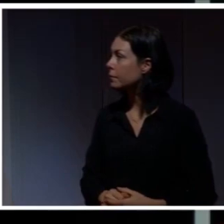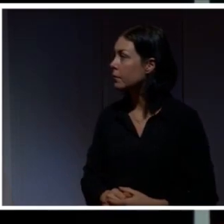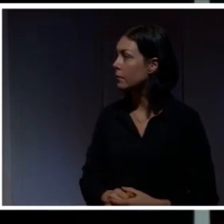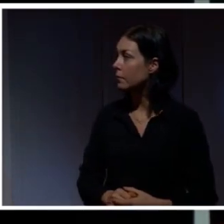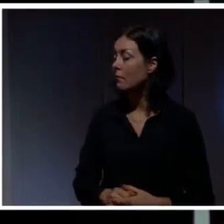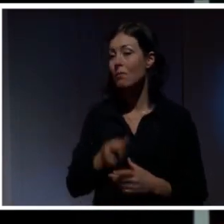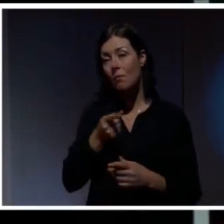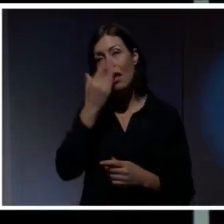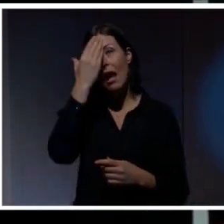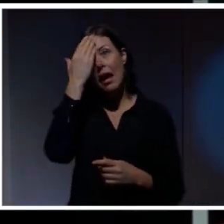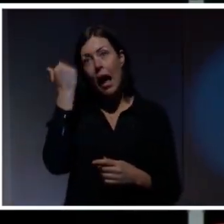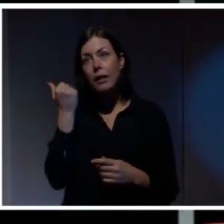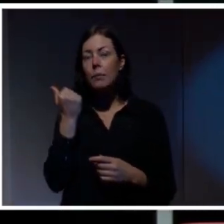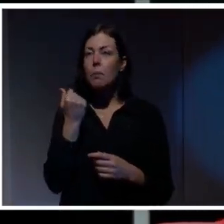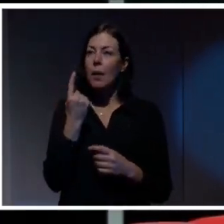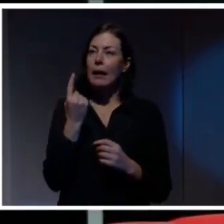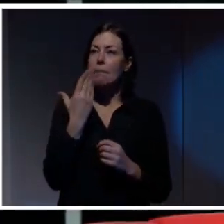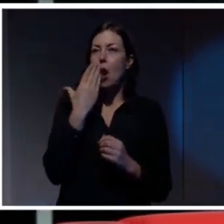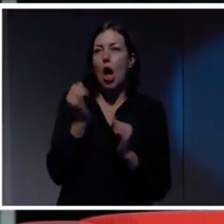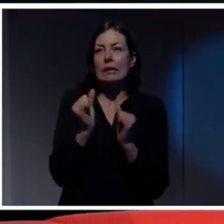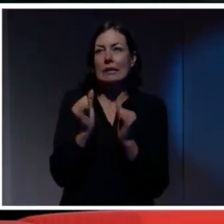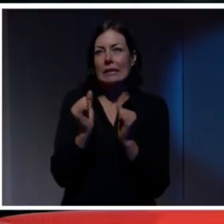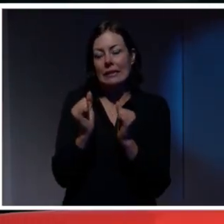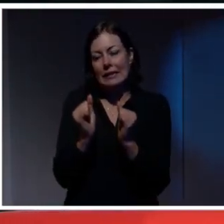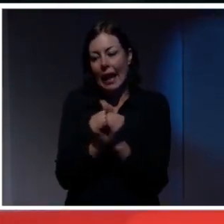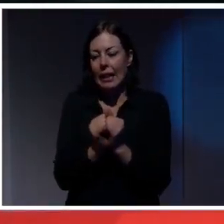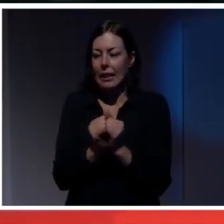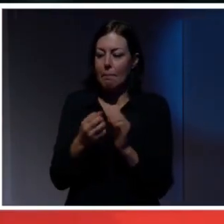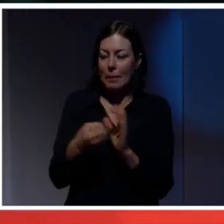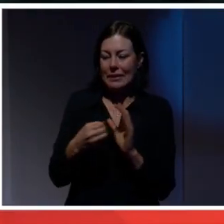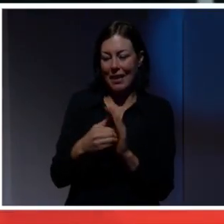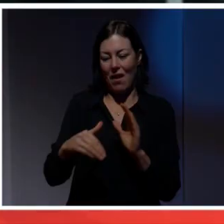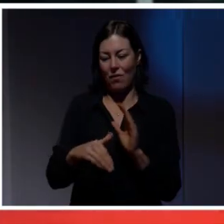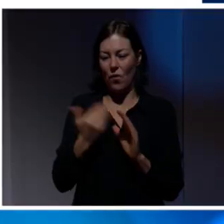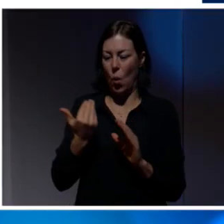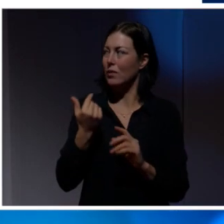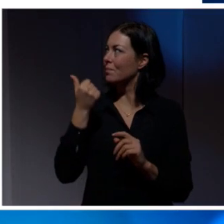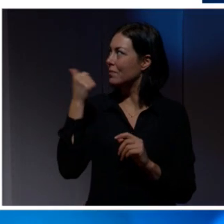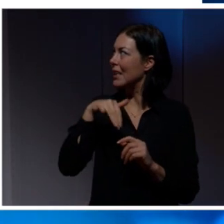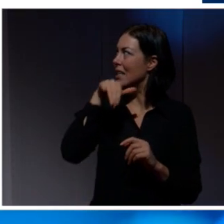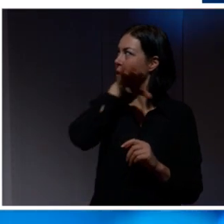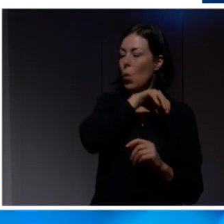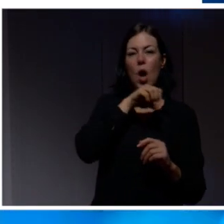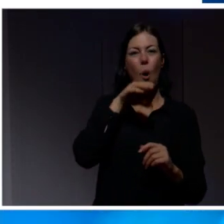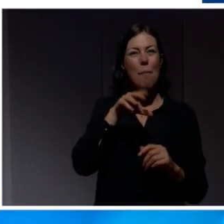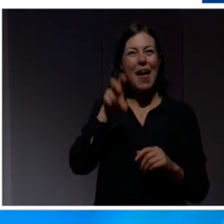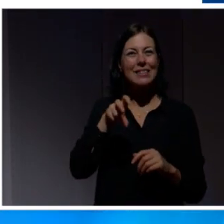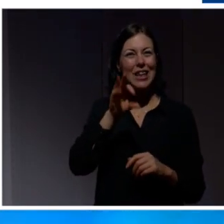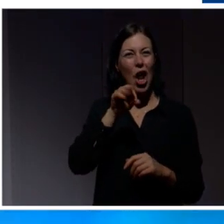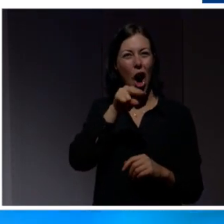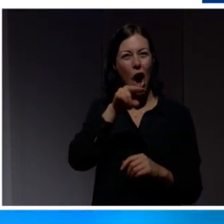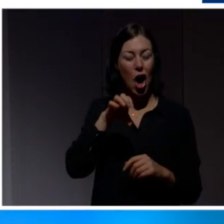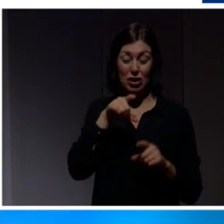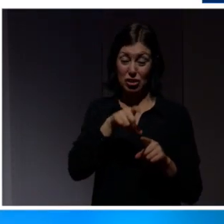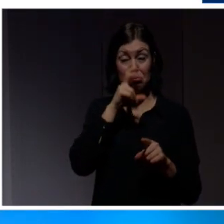nicely described in this little vignette, a story about a horse called Hans. This horse was claimed to be